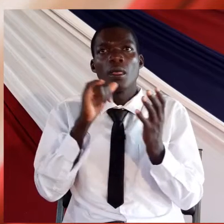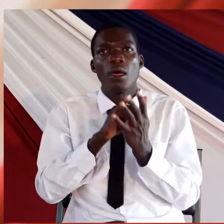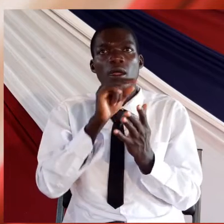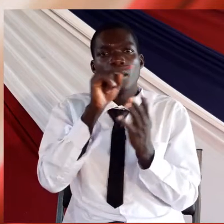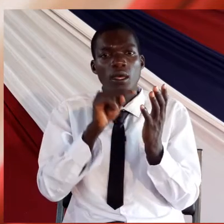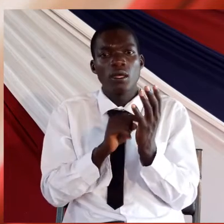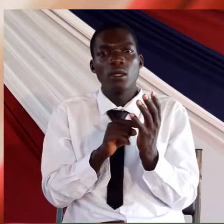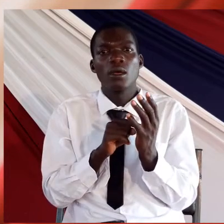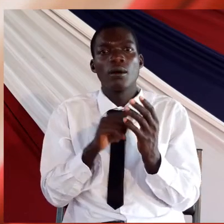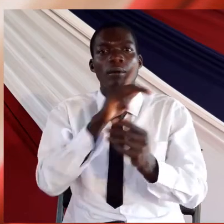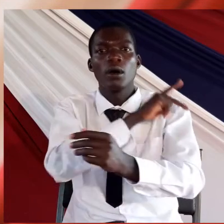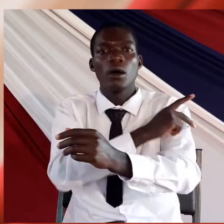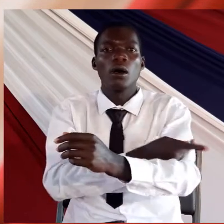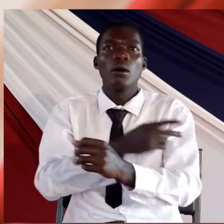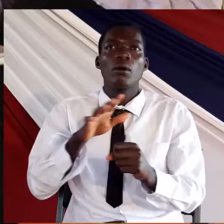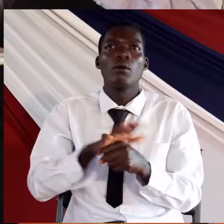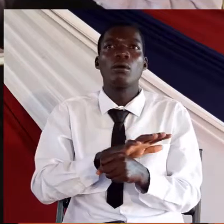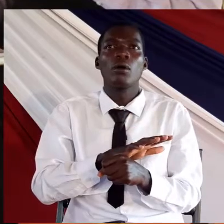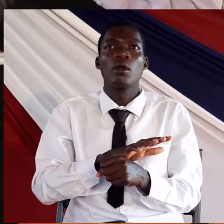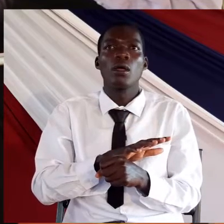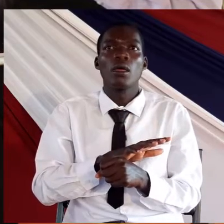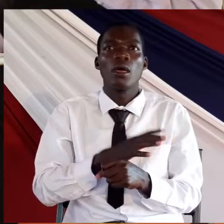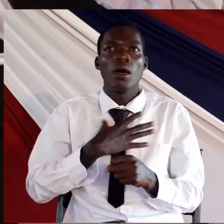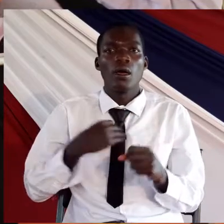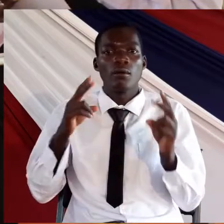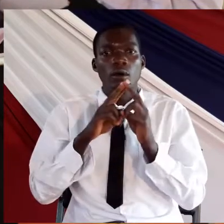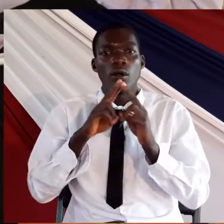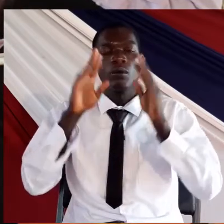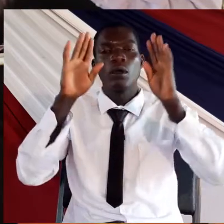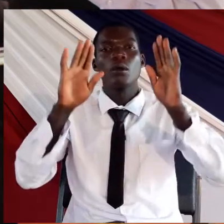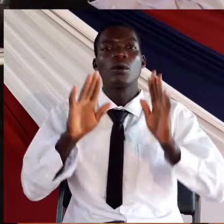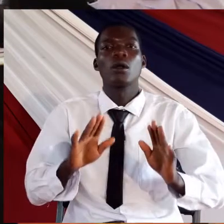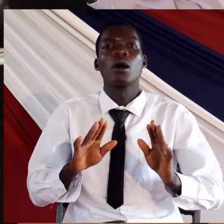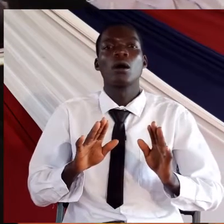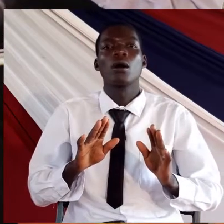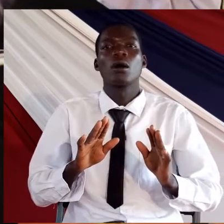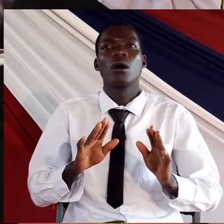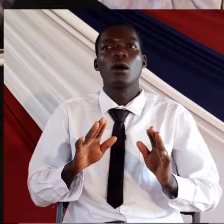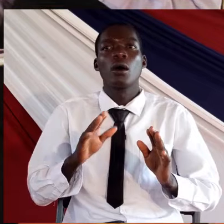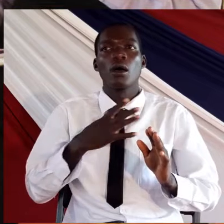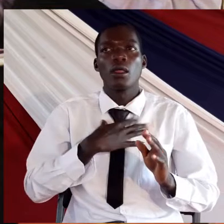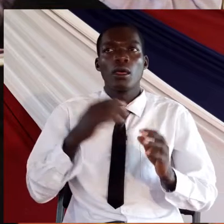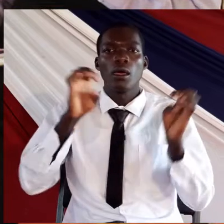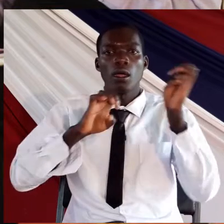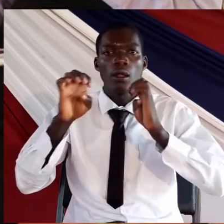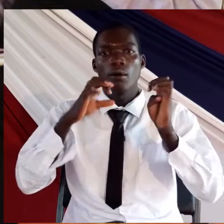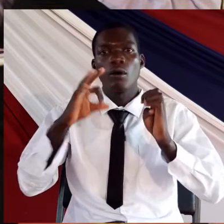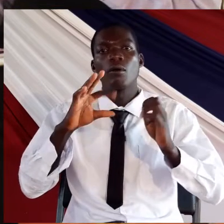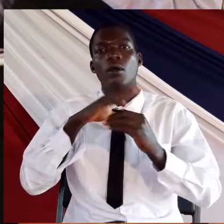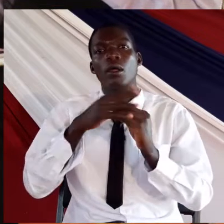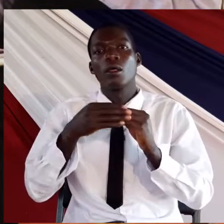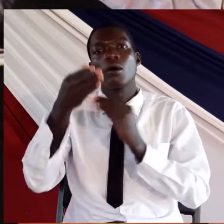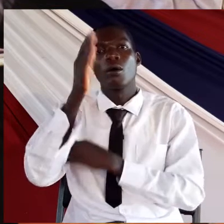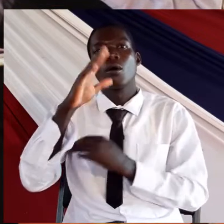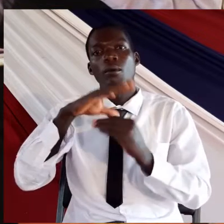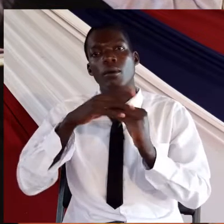these powerful and very important elements of creation that God